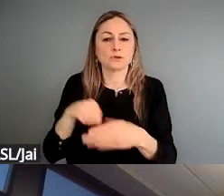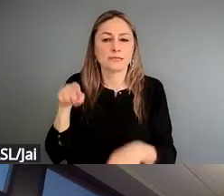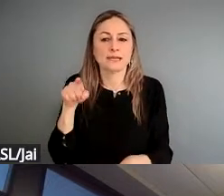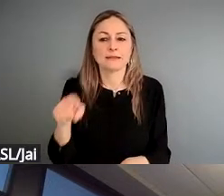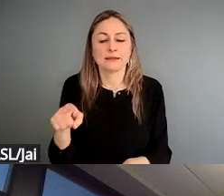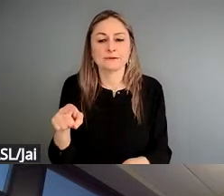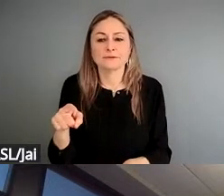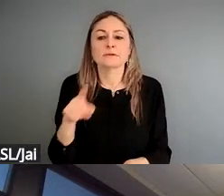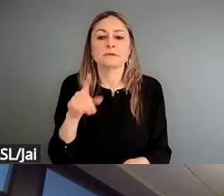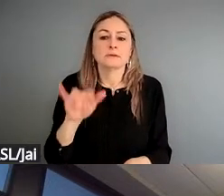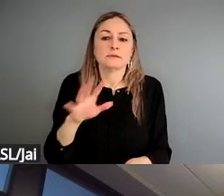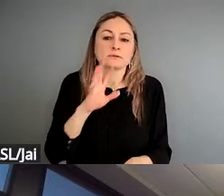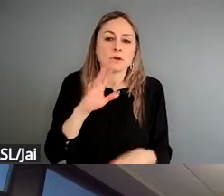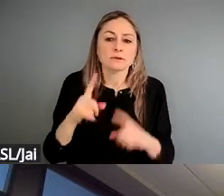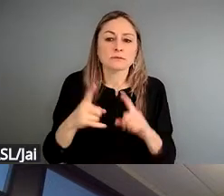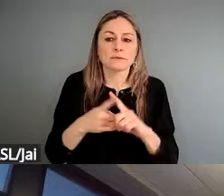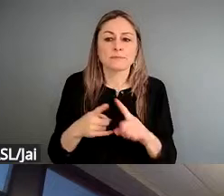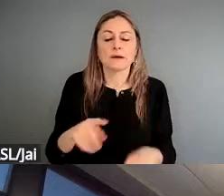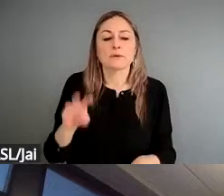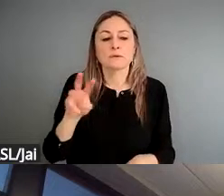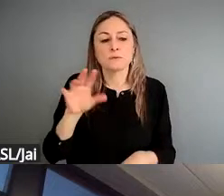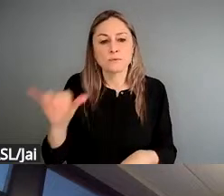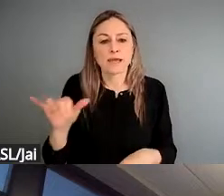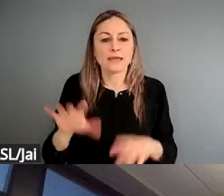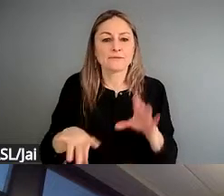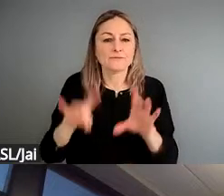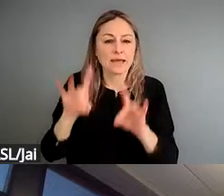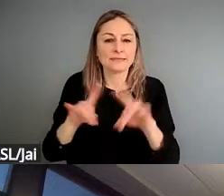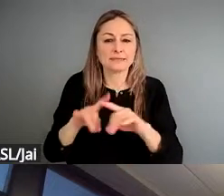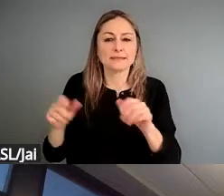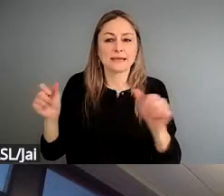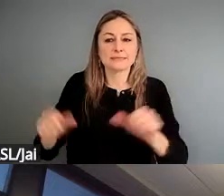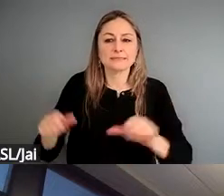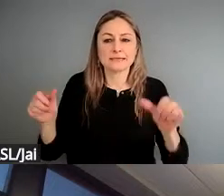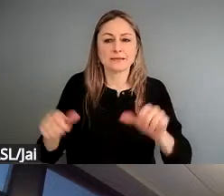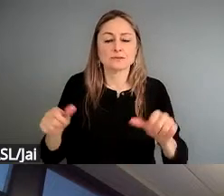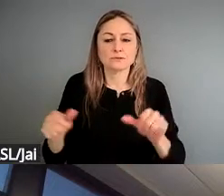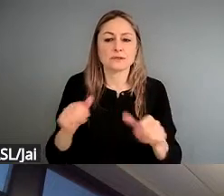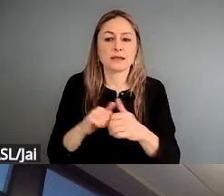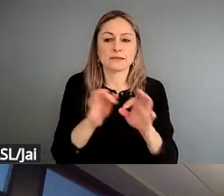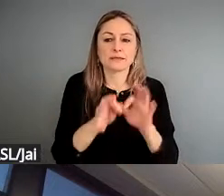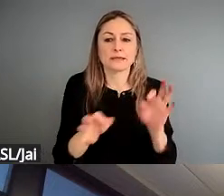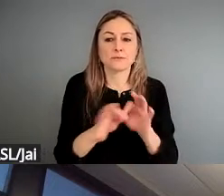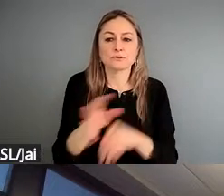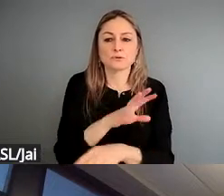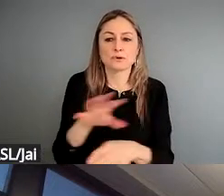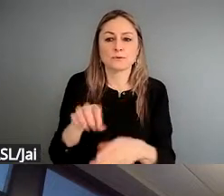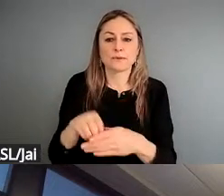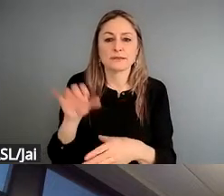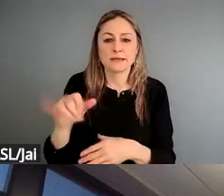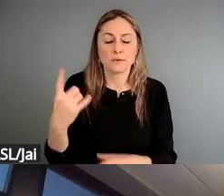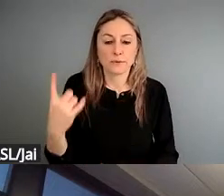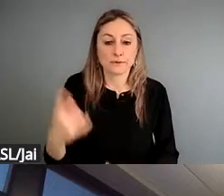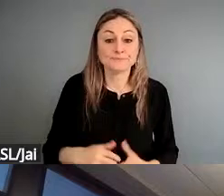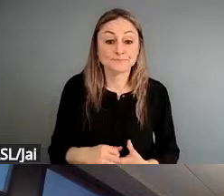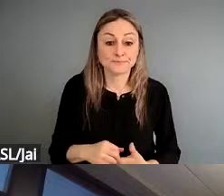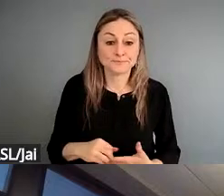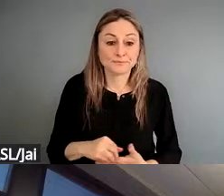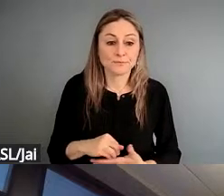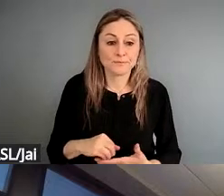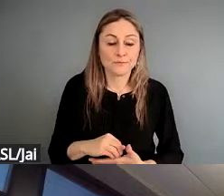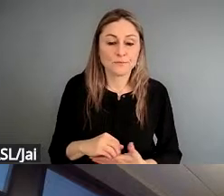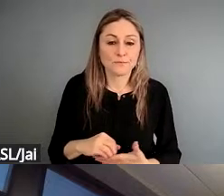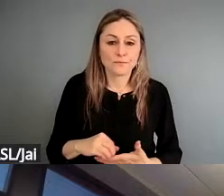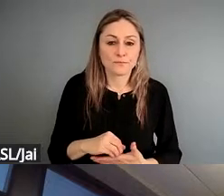That really talks about wayfinding and signage, and we made sure that this language was incorporated into that one. And then